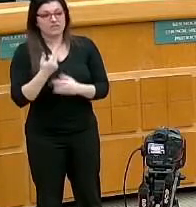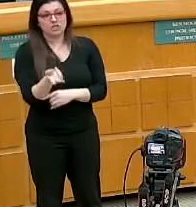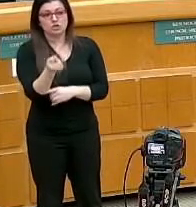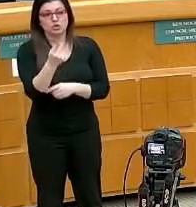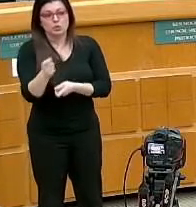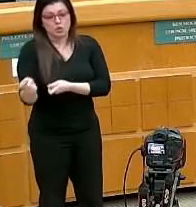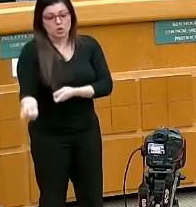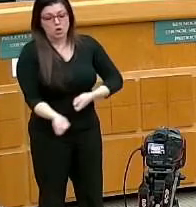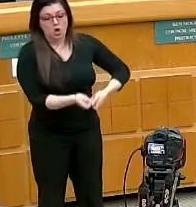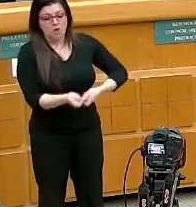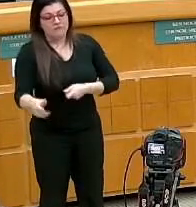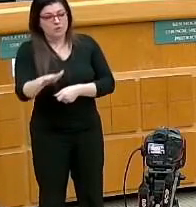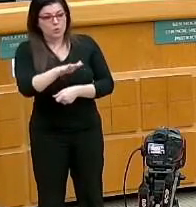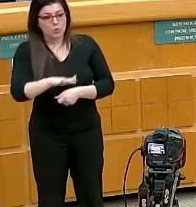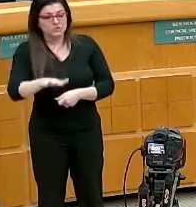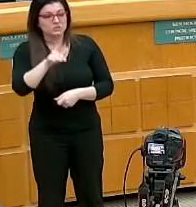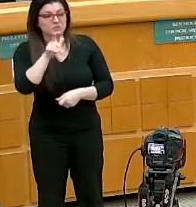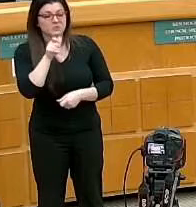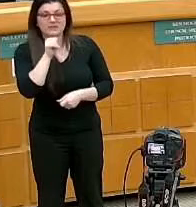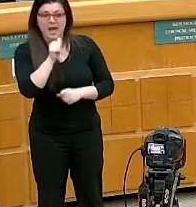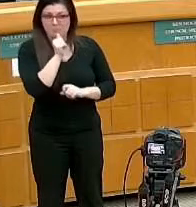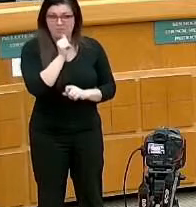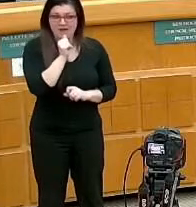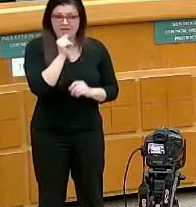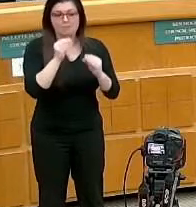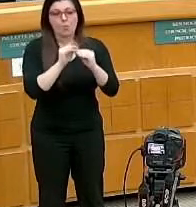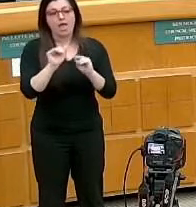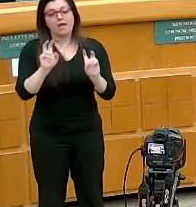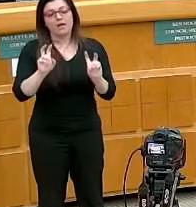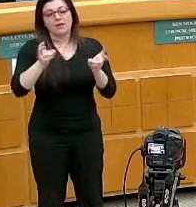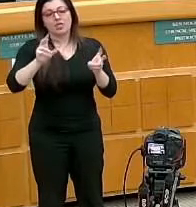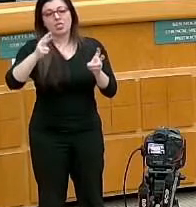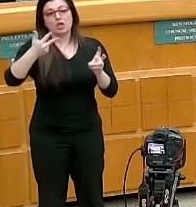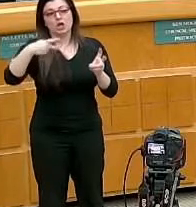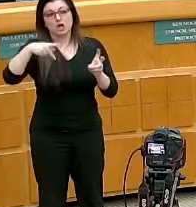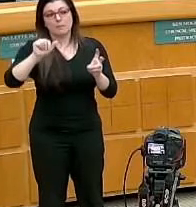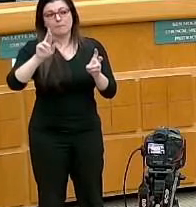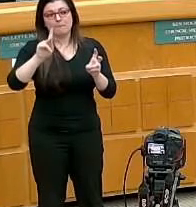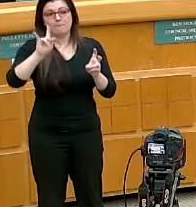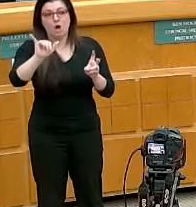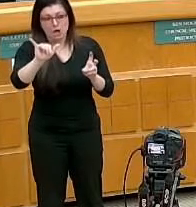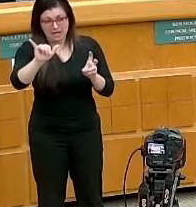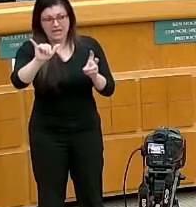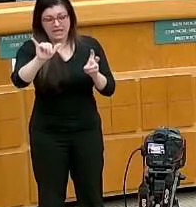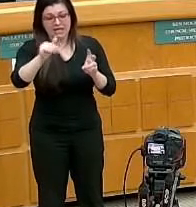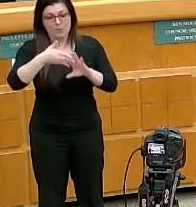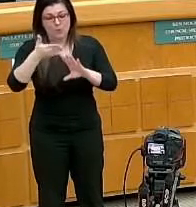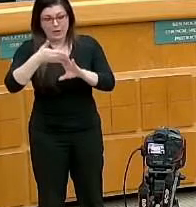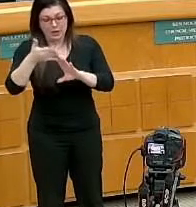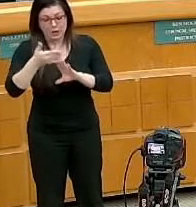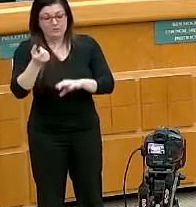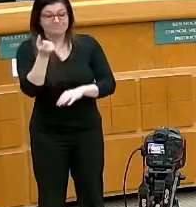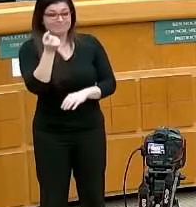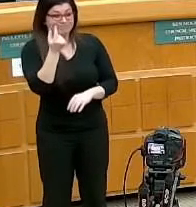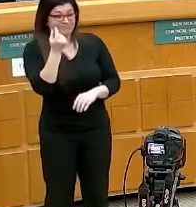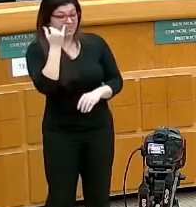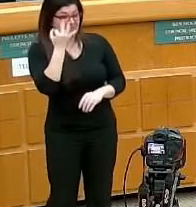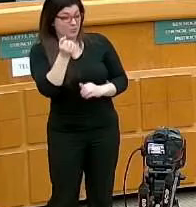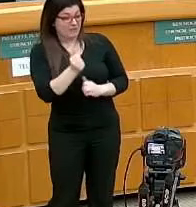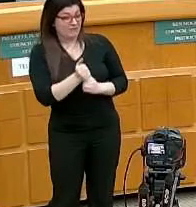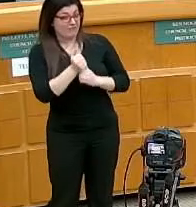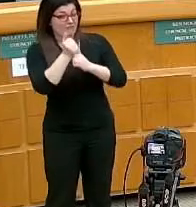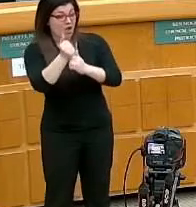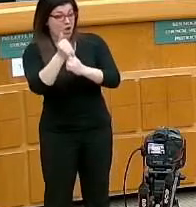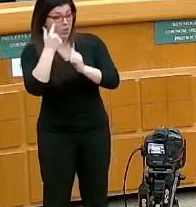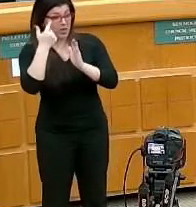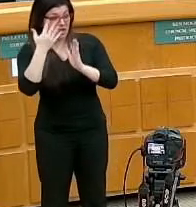a third-party operator, but following the governor's orders, which aren't that clear, has deemed that those should remain, or can